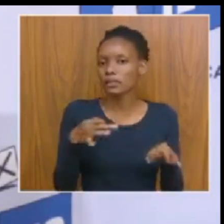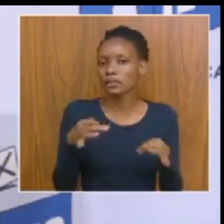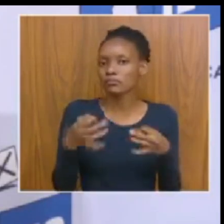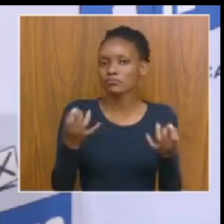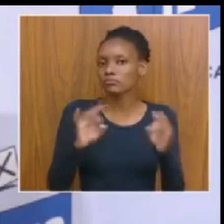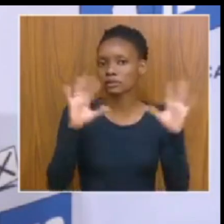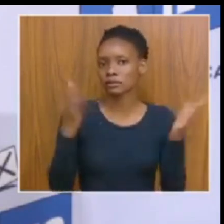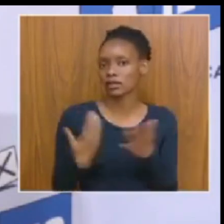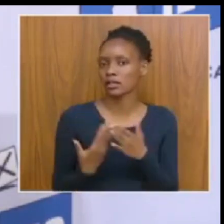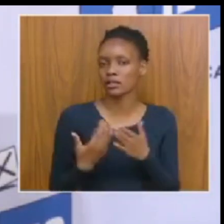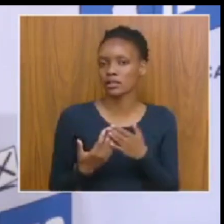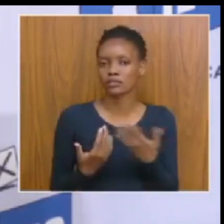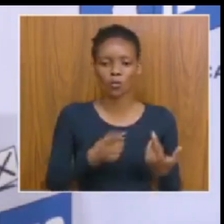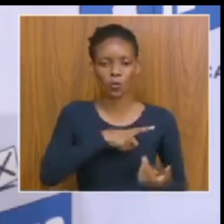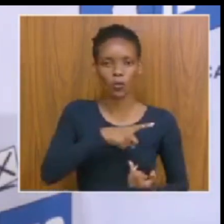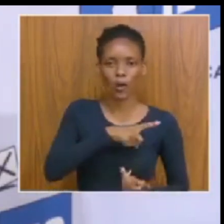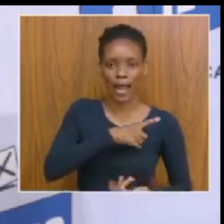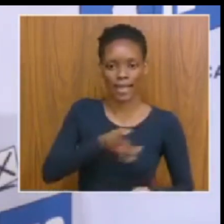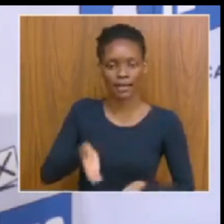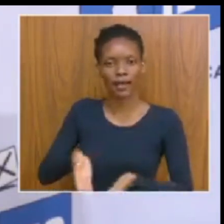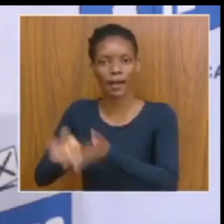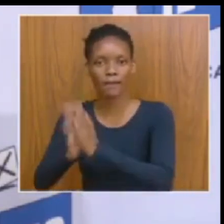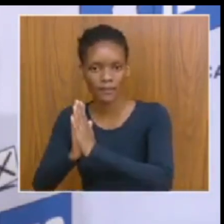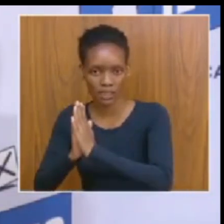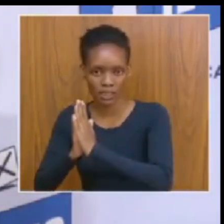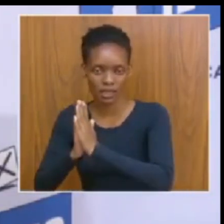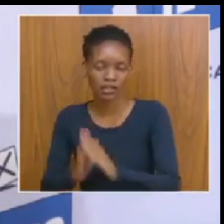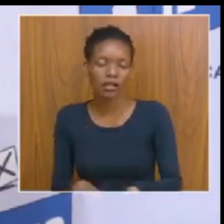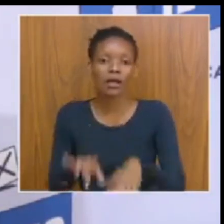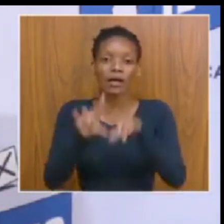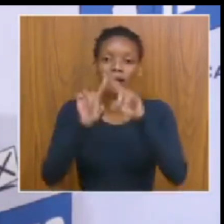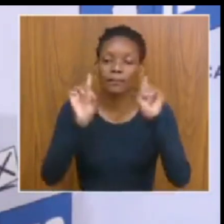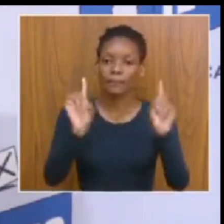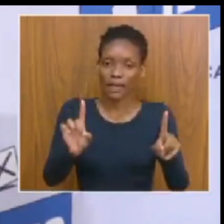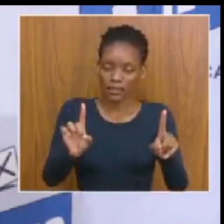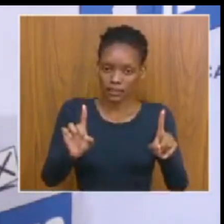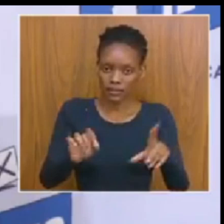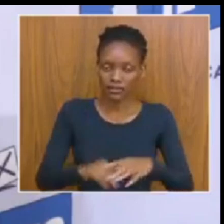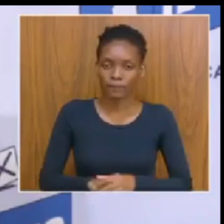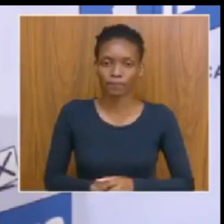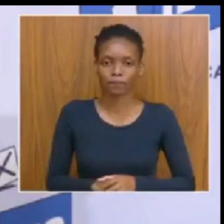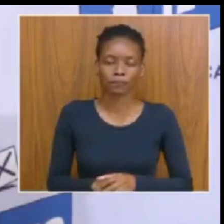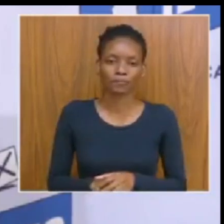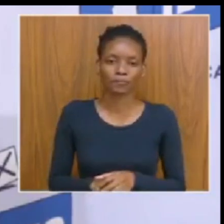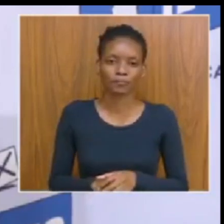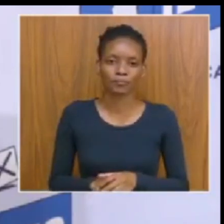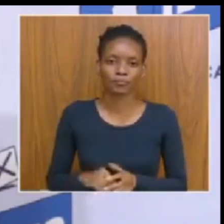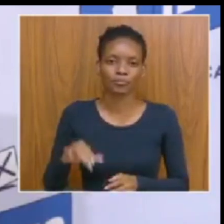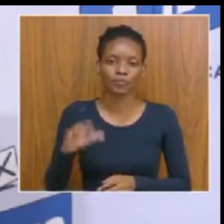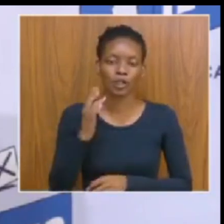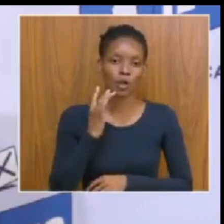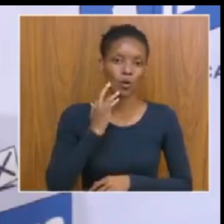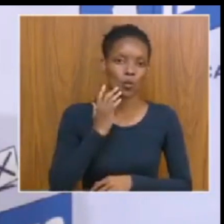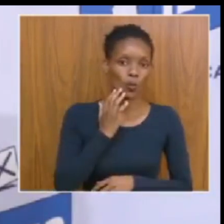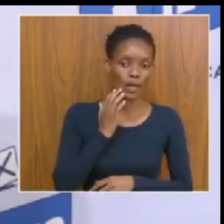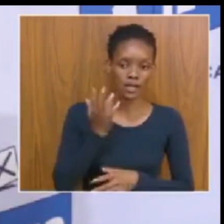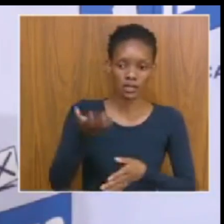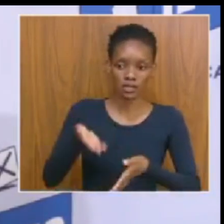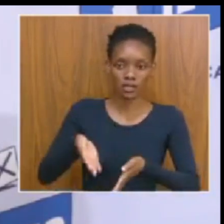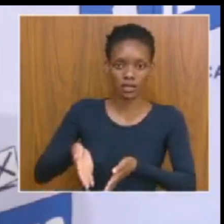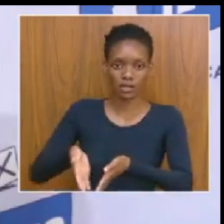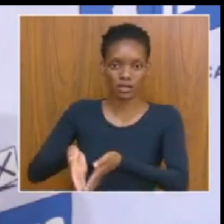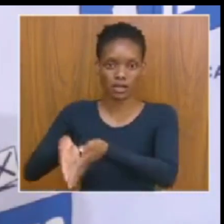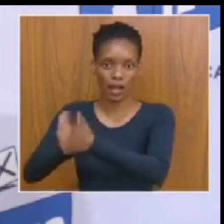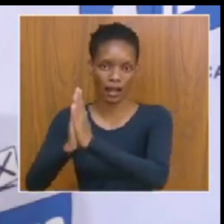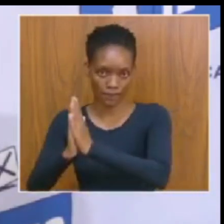whose orders you are appealing. But when an appeal is lodged against